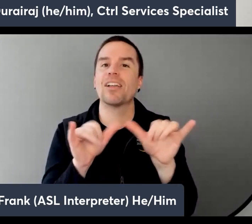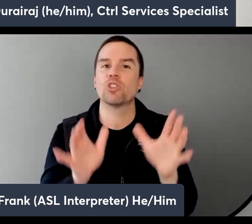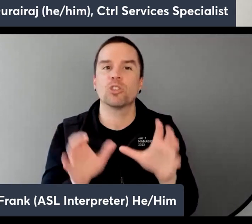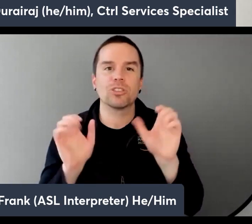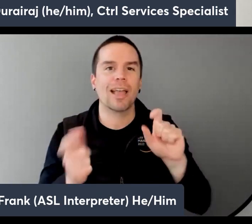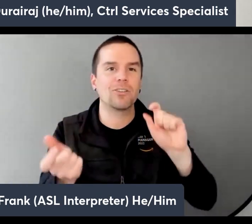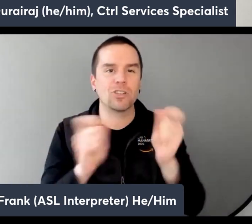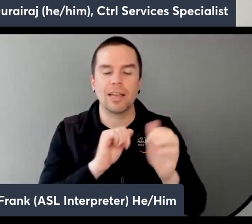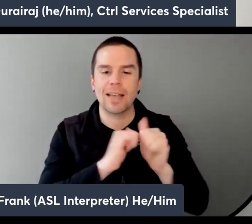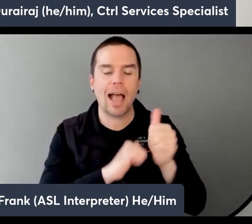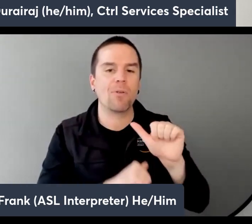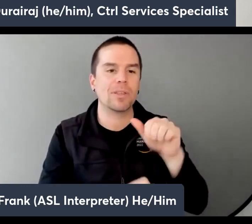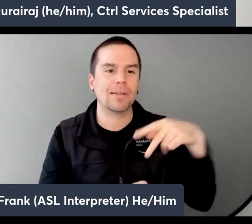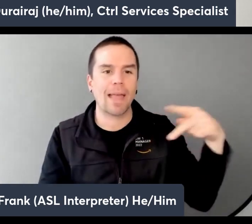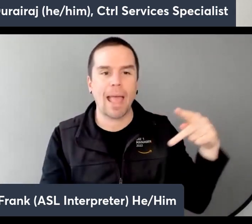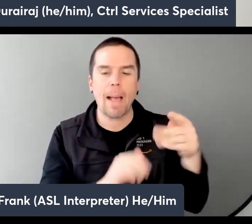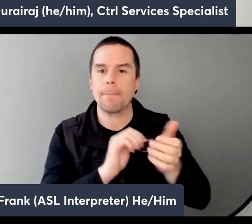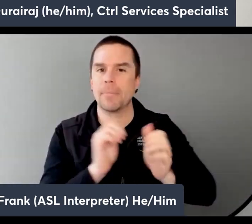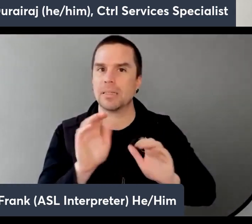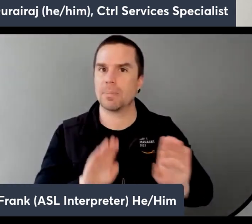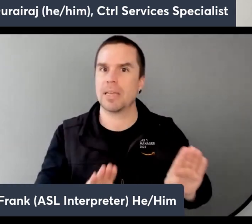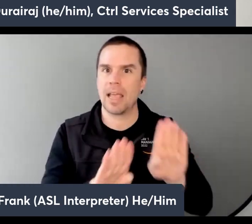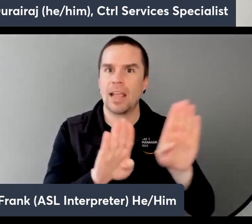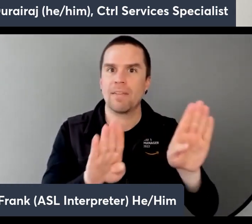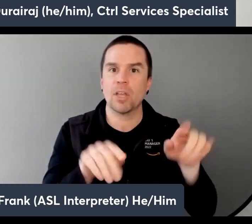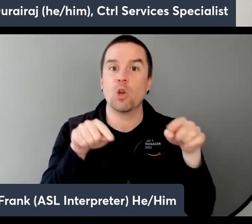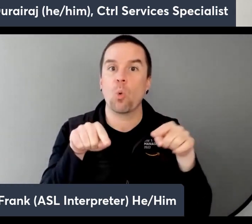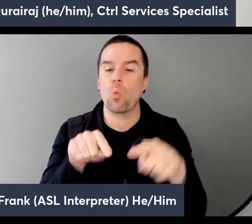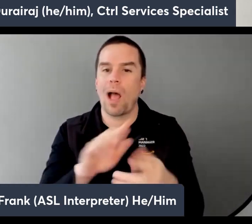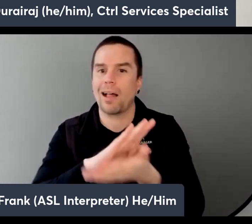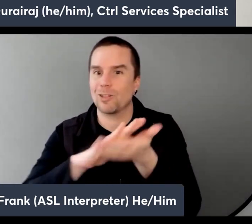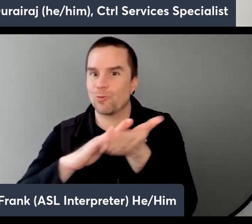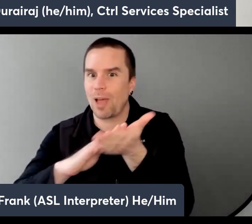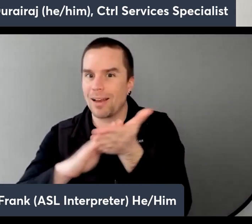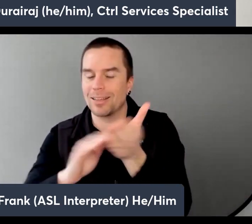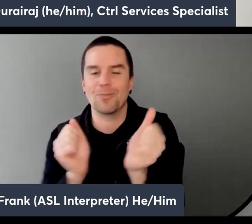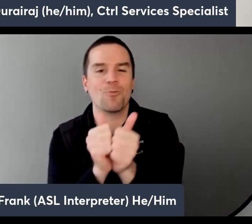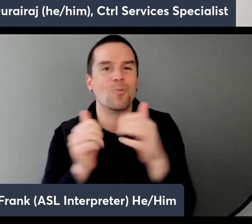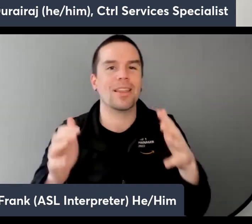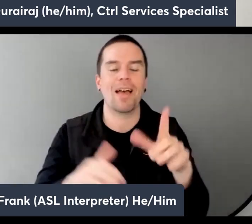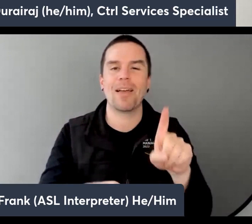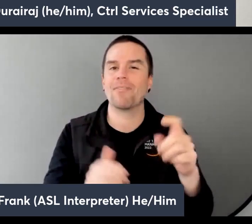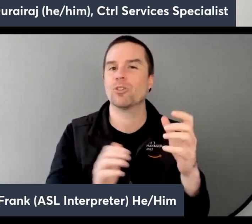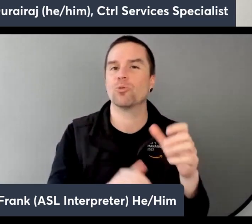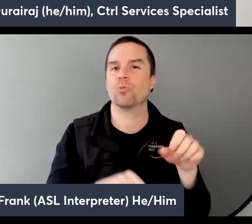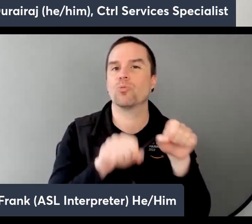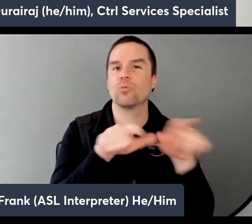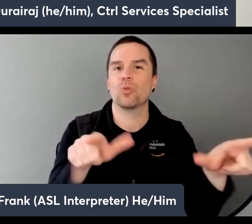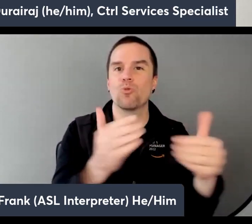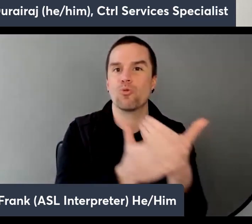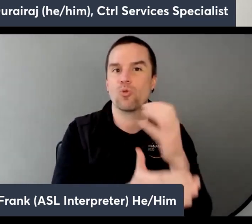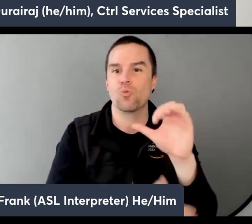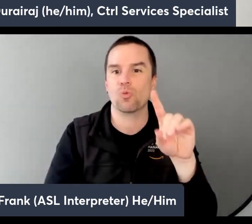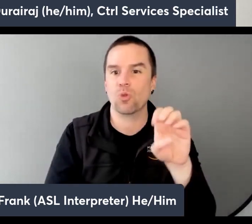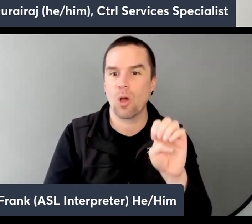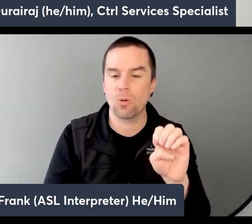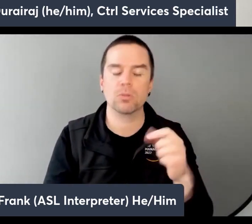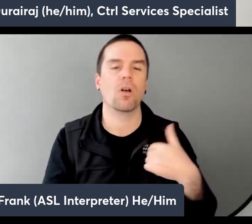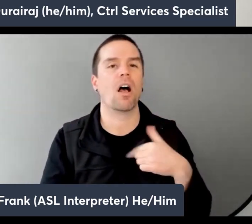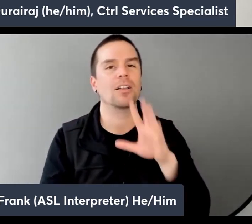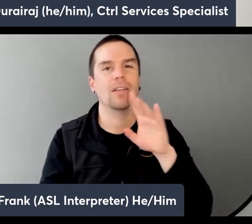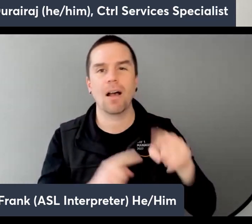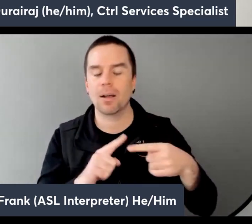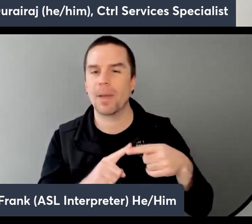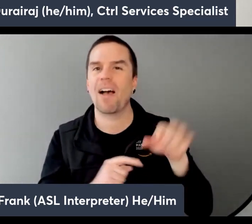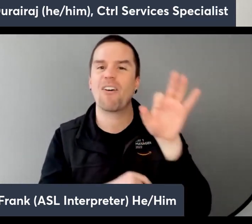to deploy new code. So I can tell you a little bit about feature flags, and then I'll talk about other types